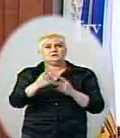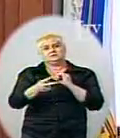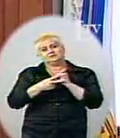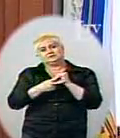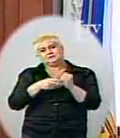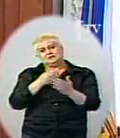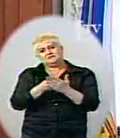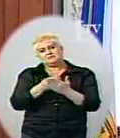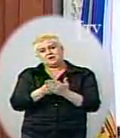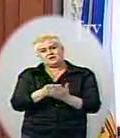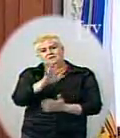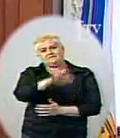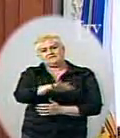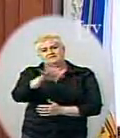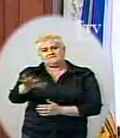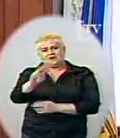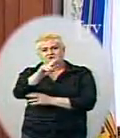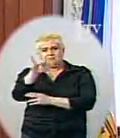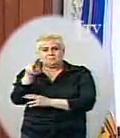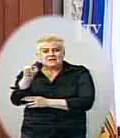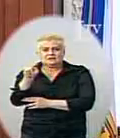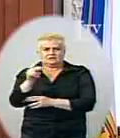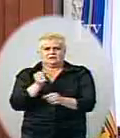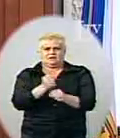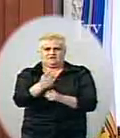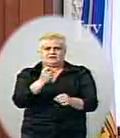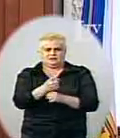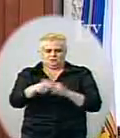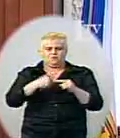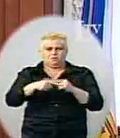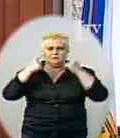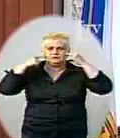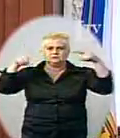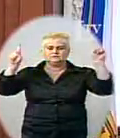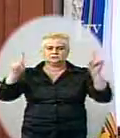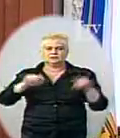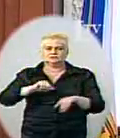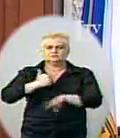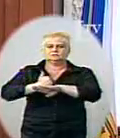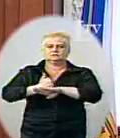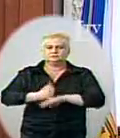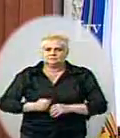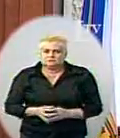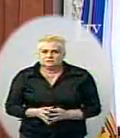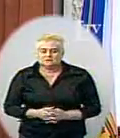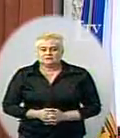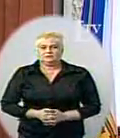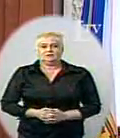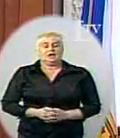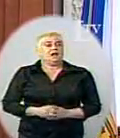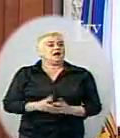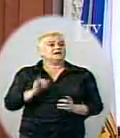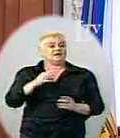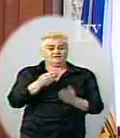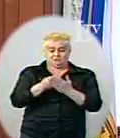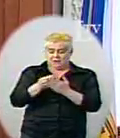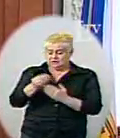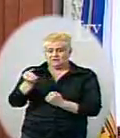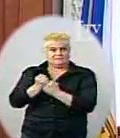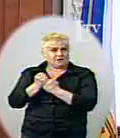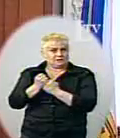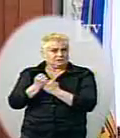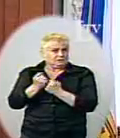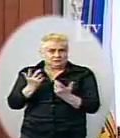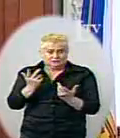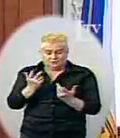$55 million annually. Any service or program that is funded either wholly or